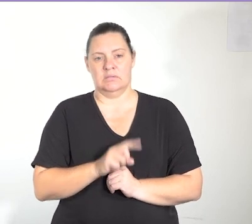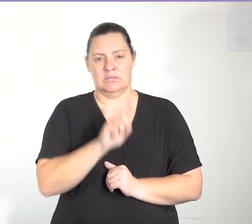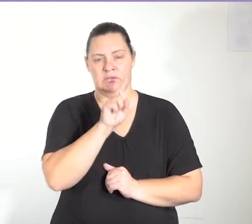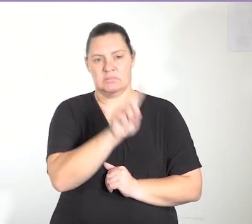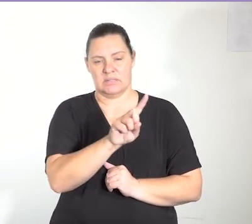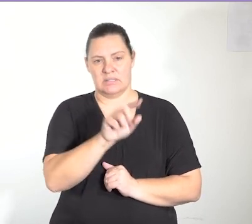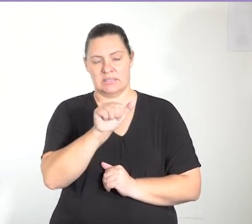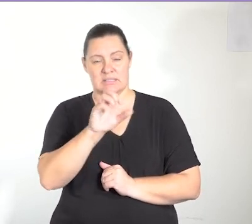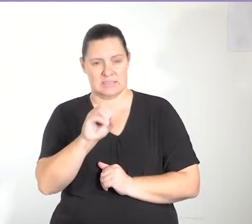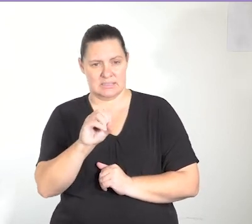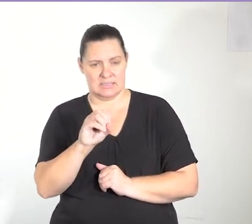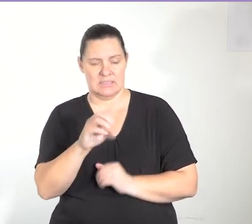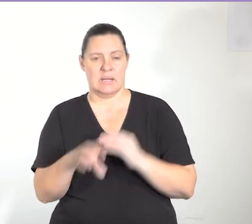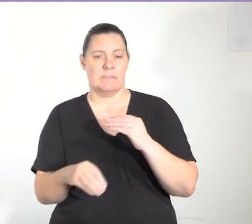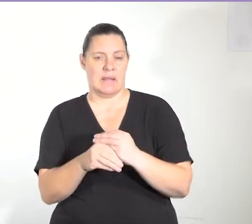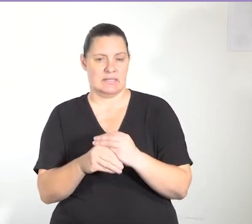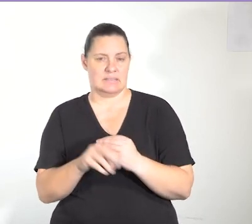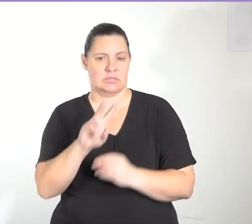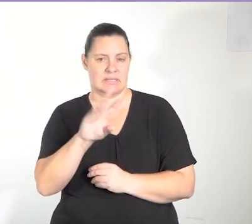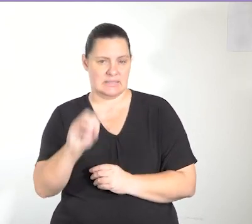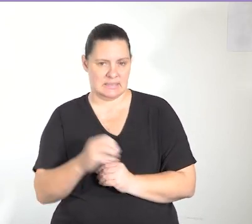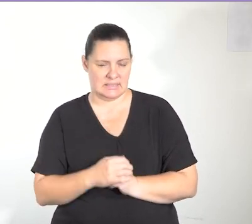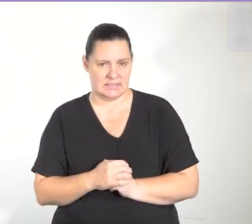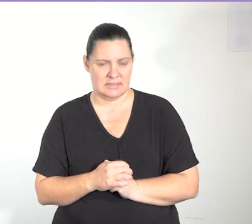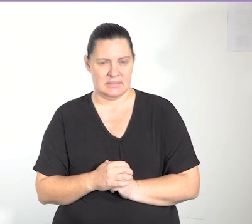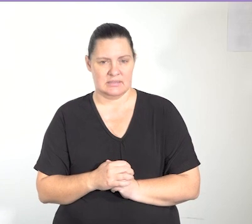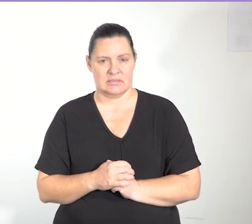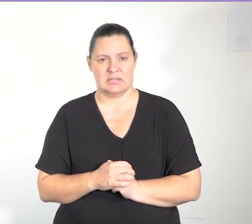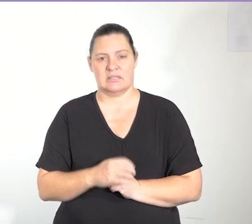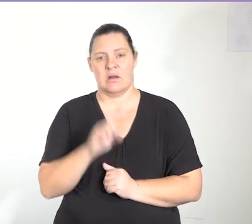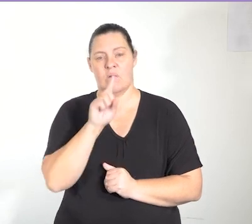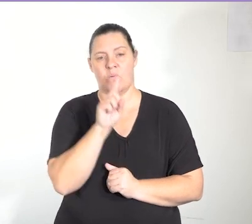is 160, then we are going to add that 20. That gives us